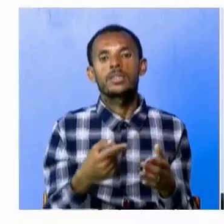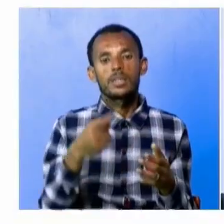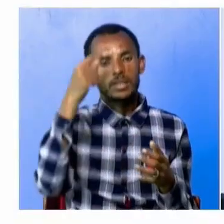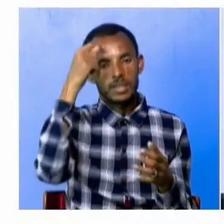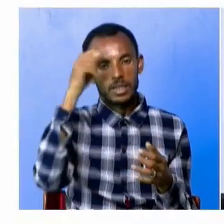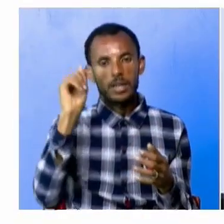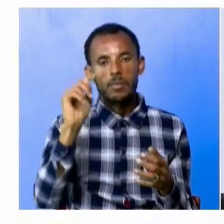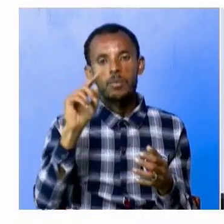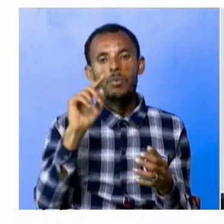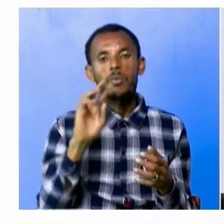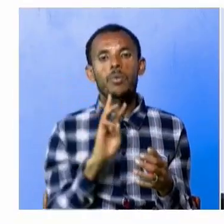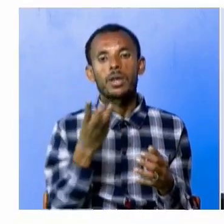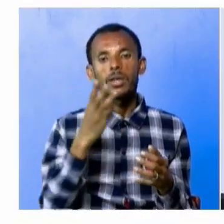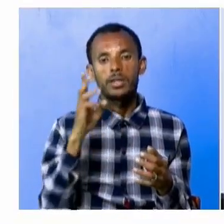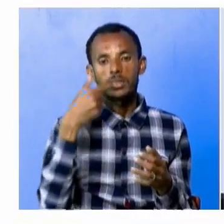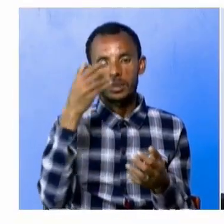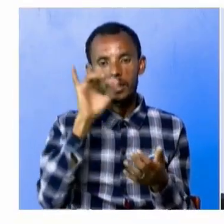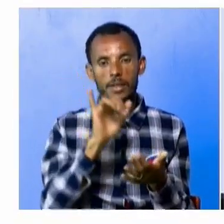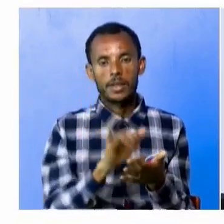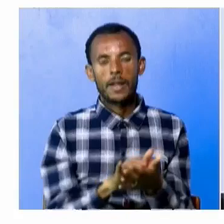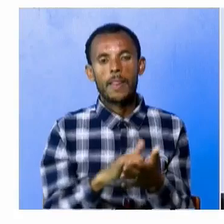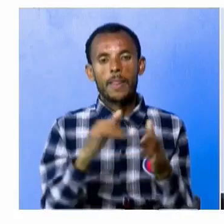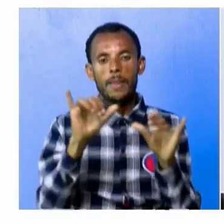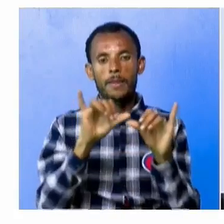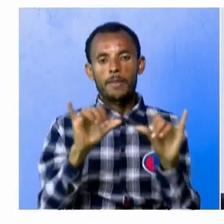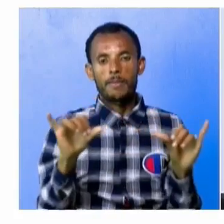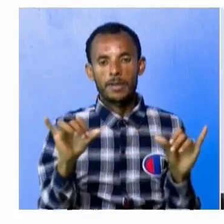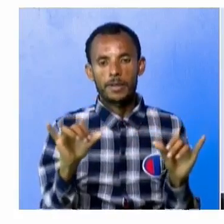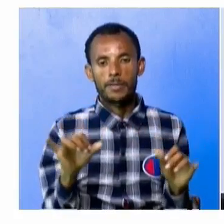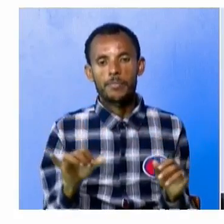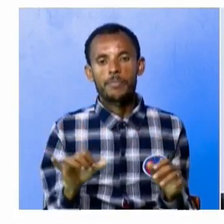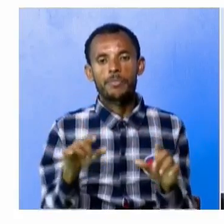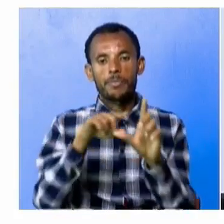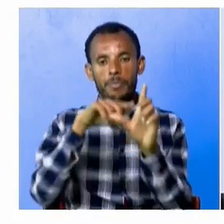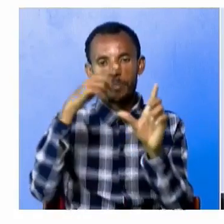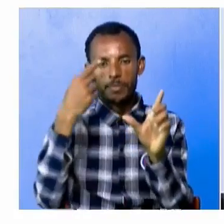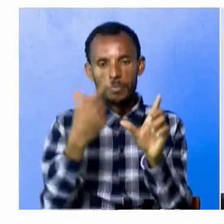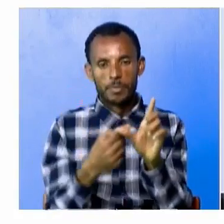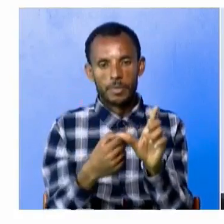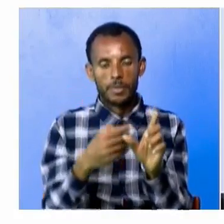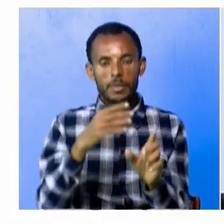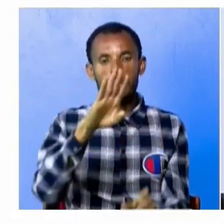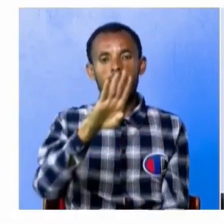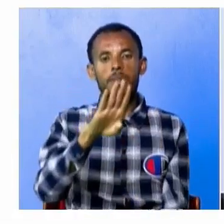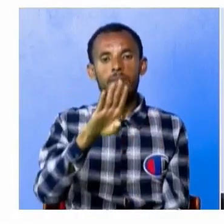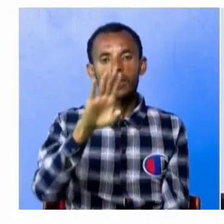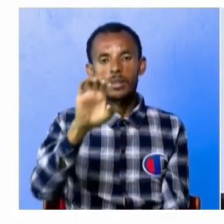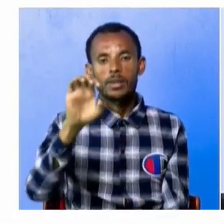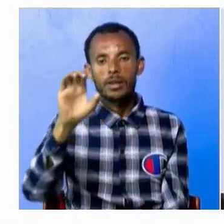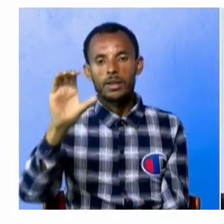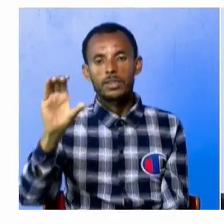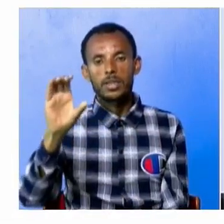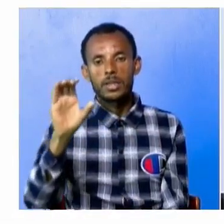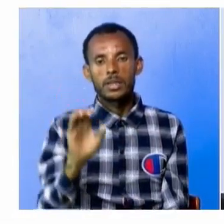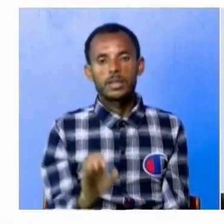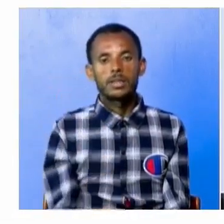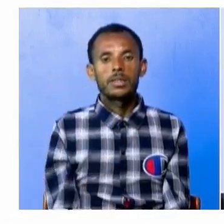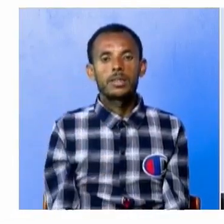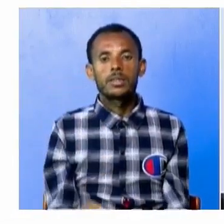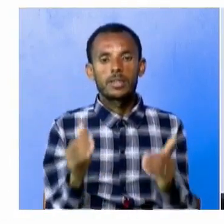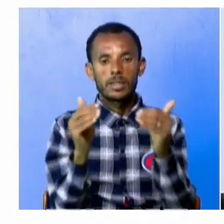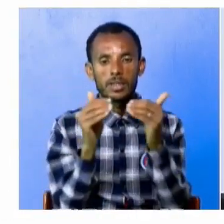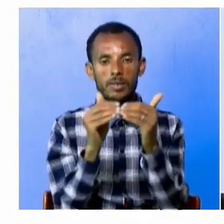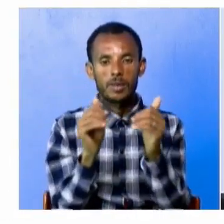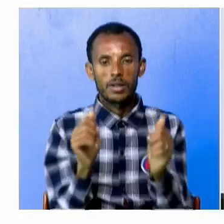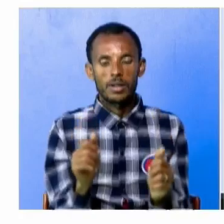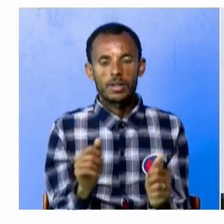saying that the measure of angle BEC is